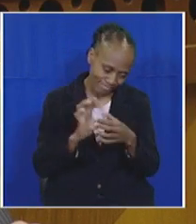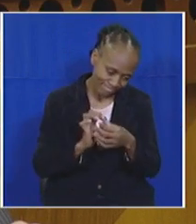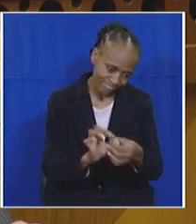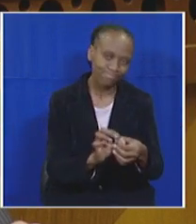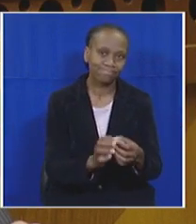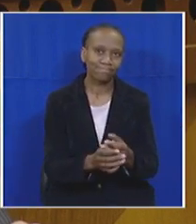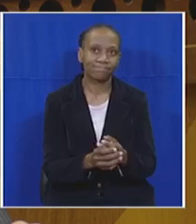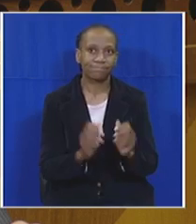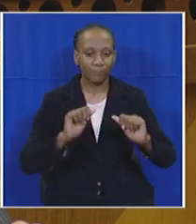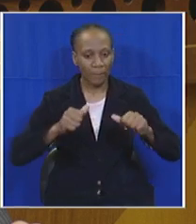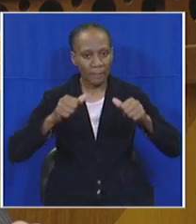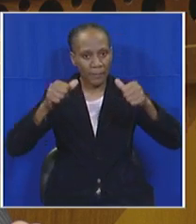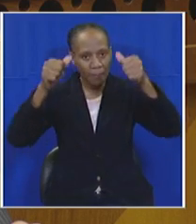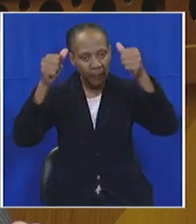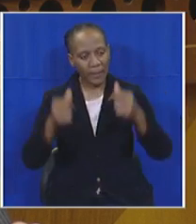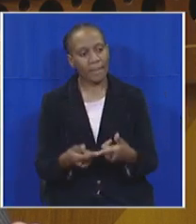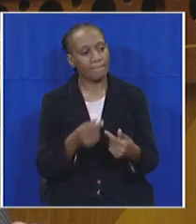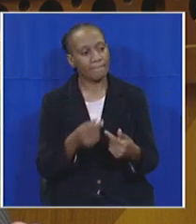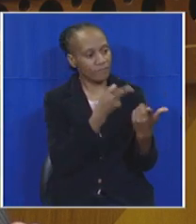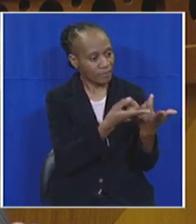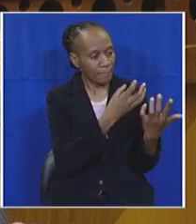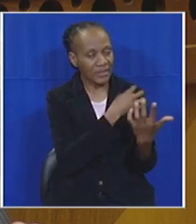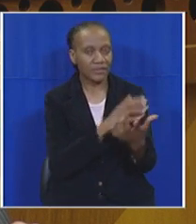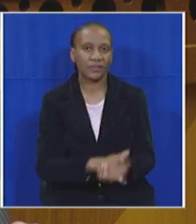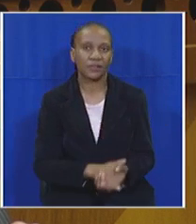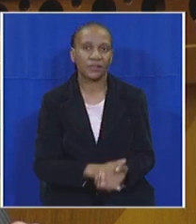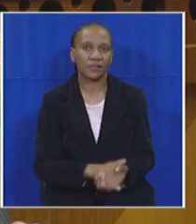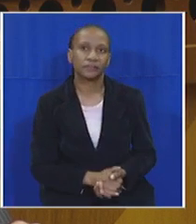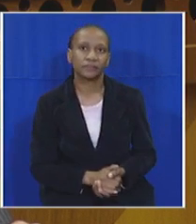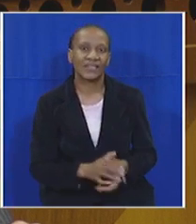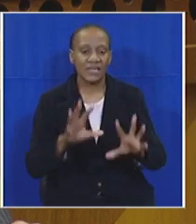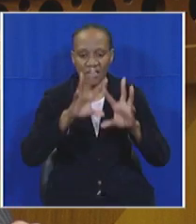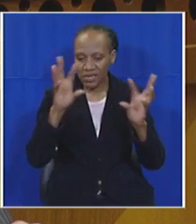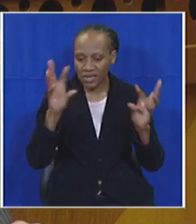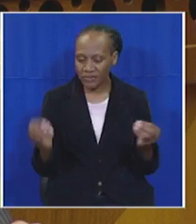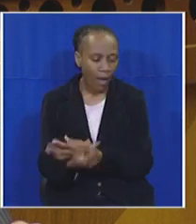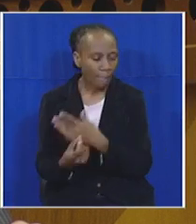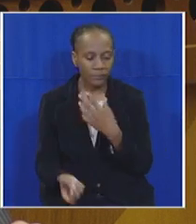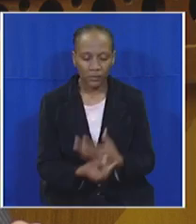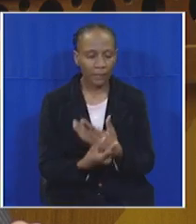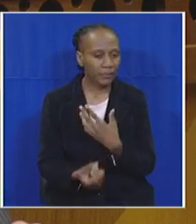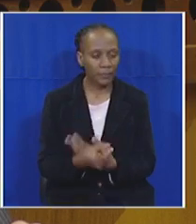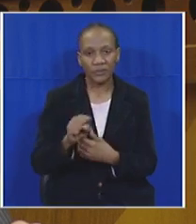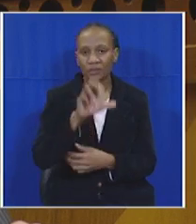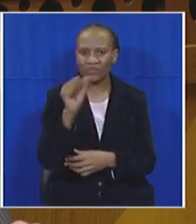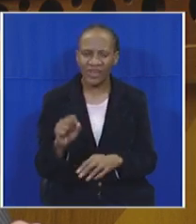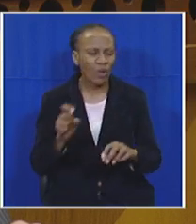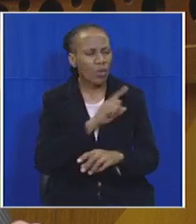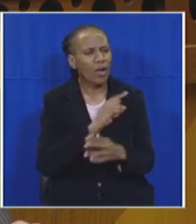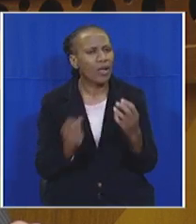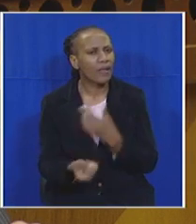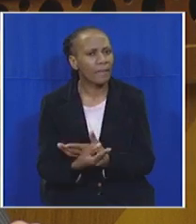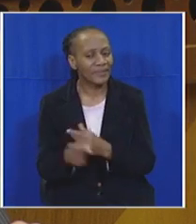protocol observed by Minister van Rooyen. Everything that happens in our country ultimately happens in